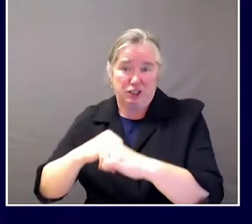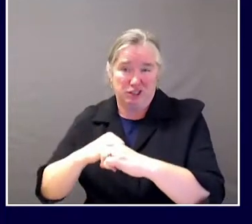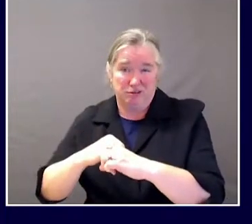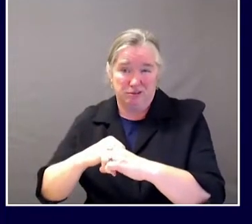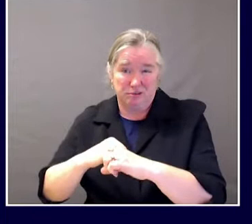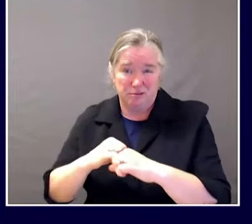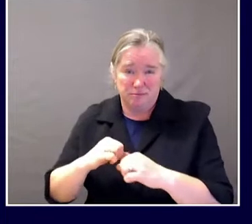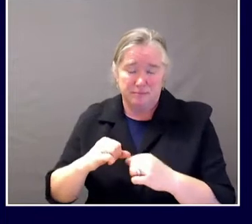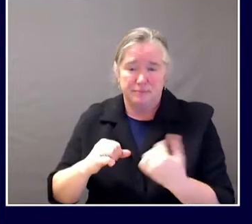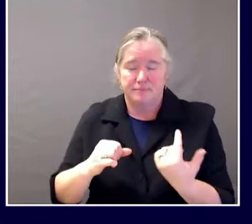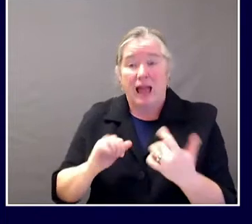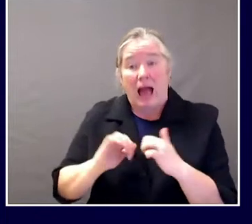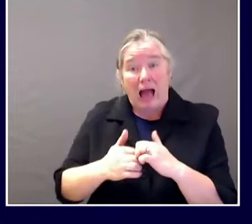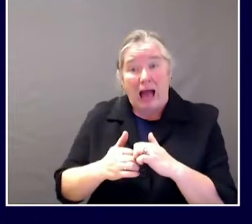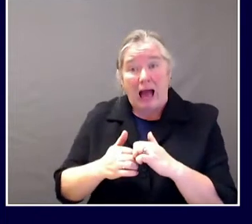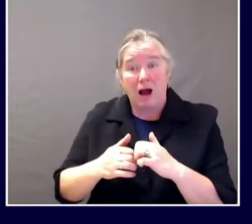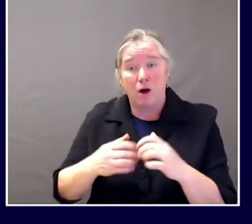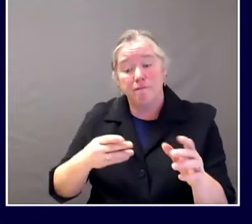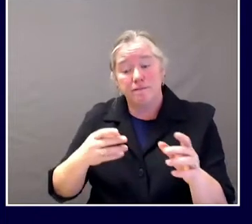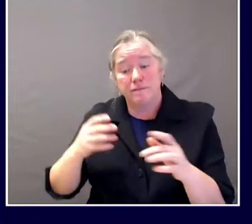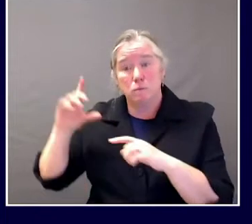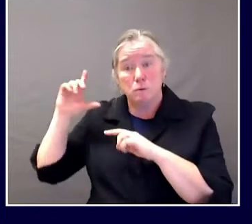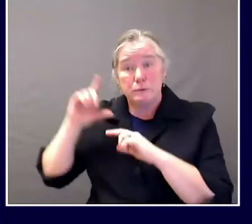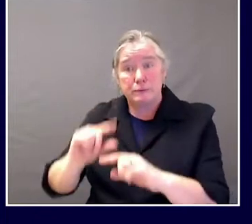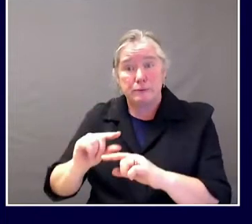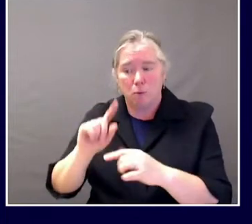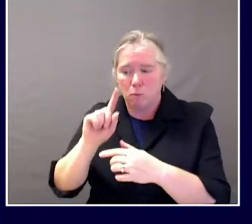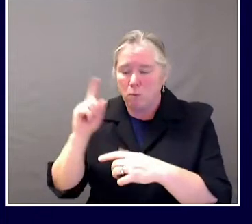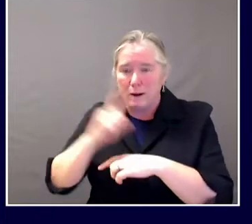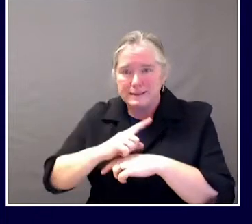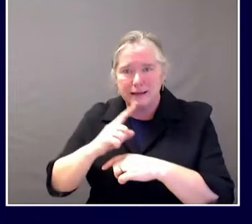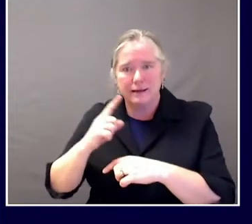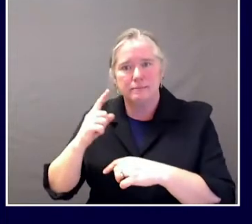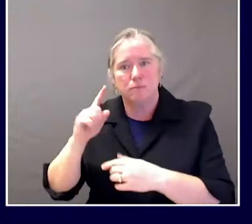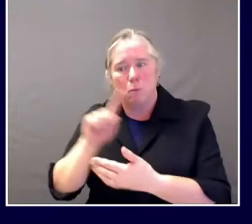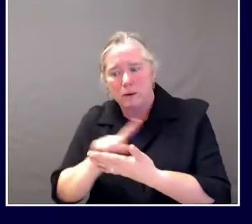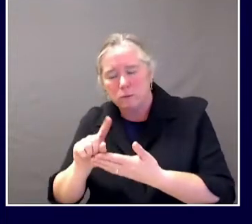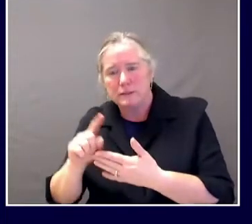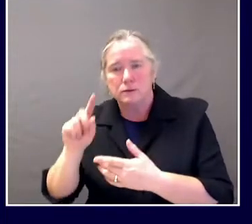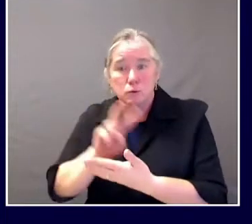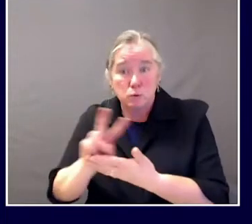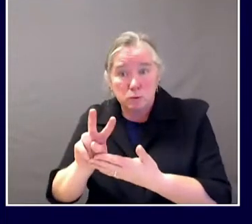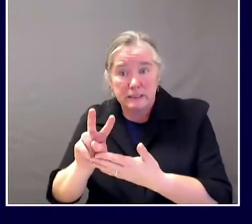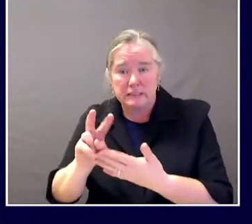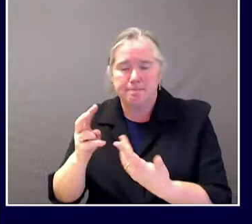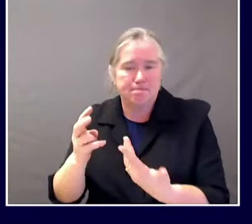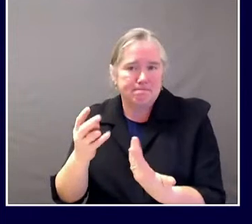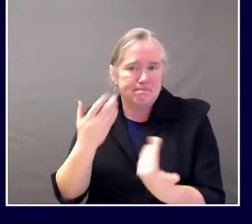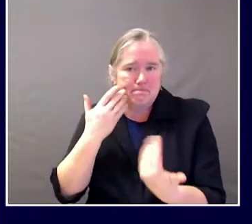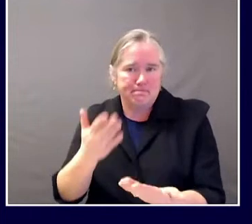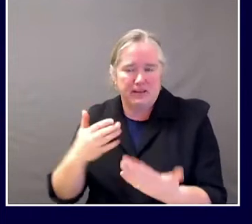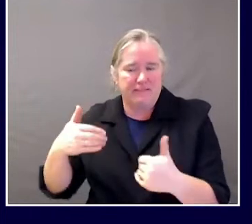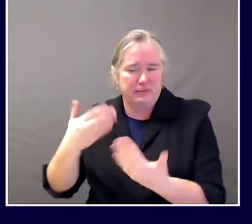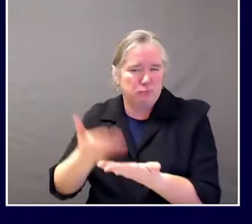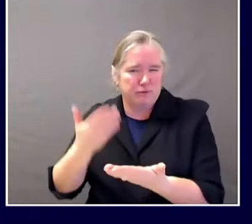been around for a few weeks, if not months. But after that 2 doses is where you get